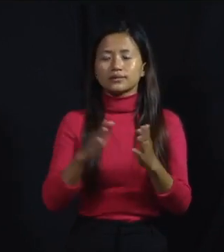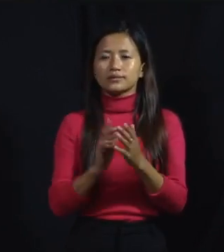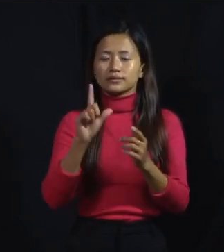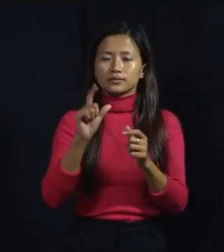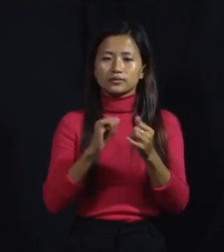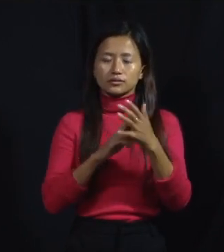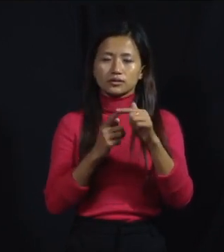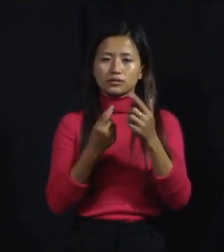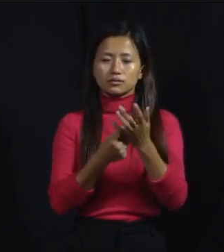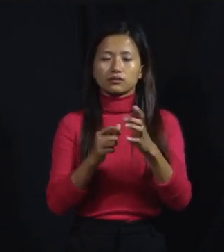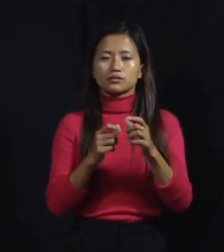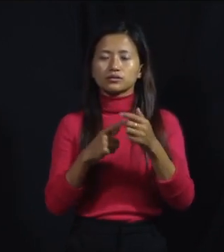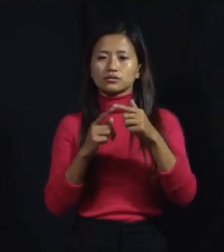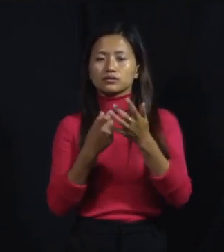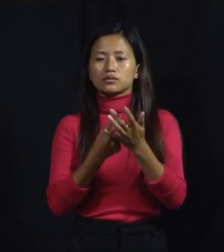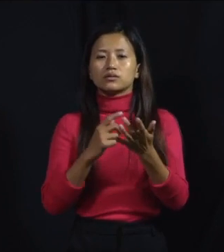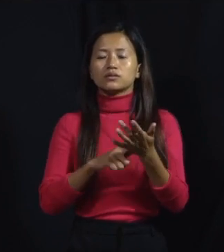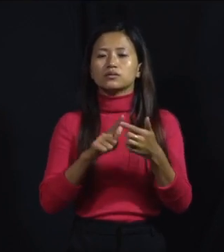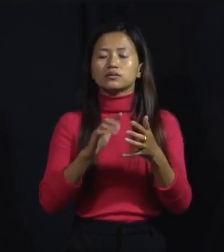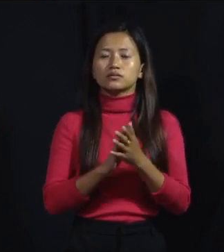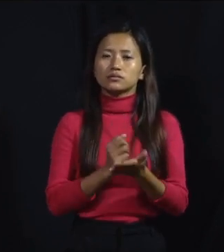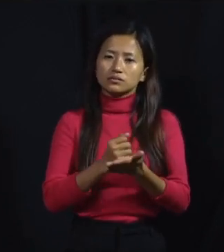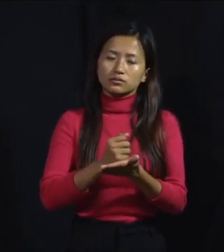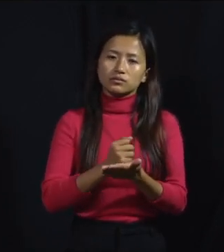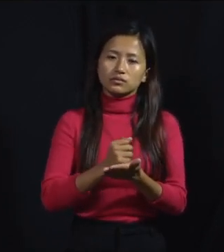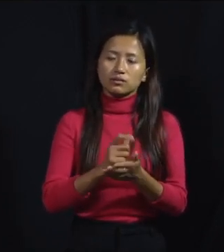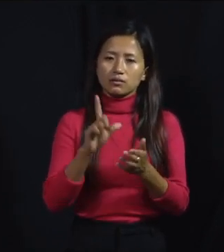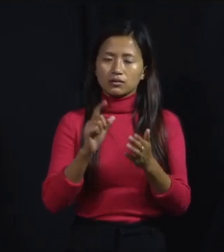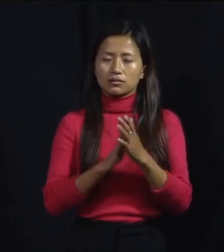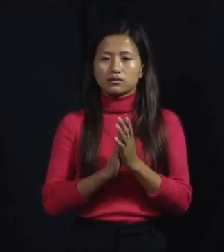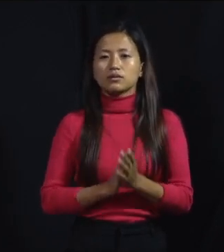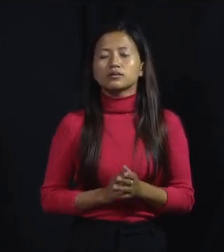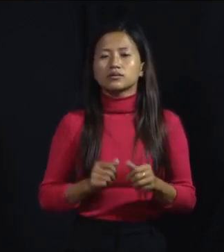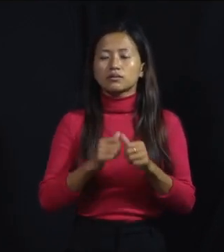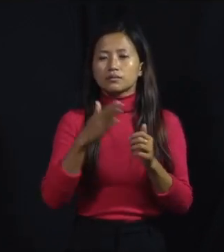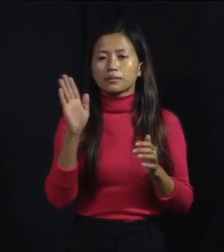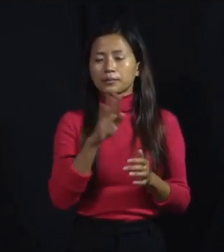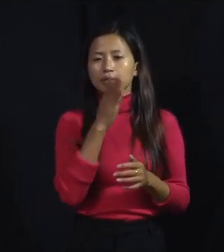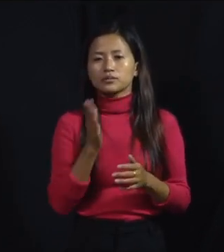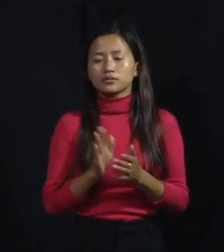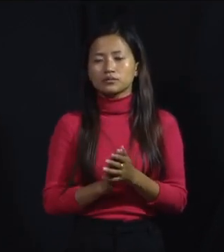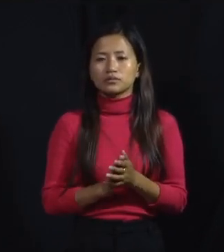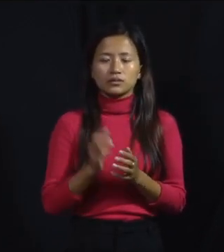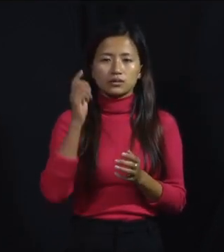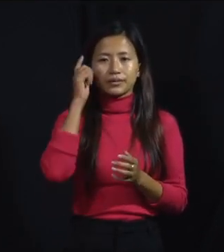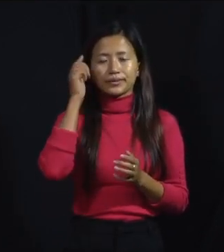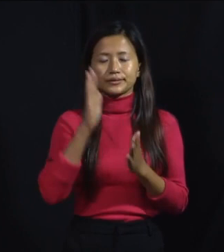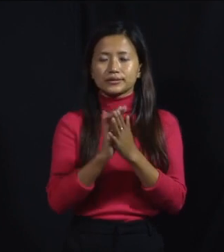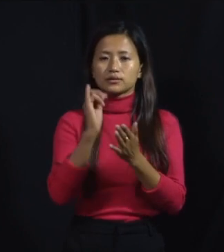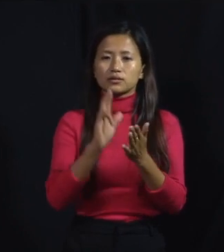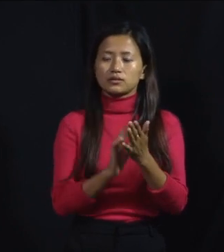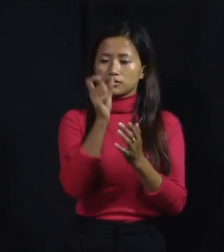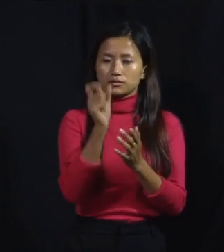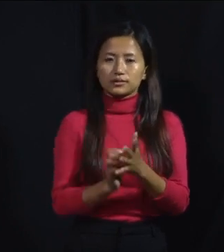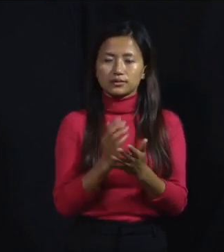environment, because these situations, when you try to learn literature or art or music, your intellect is enhanced, isn't